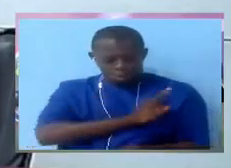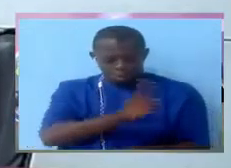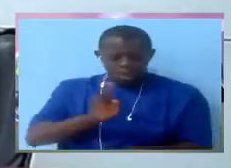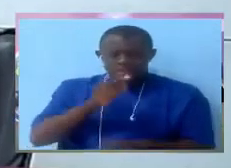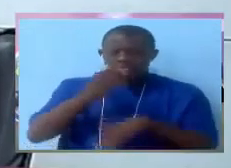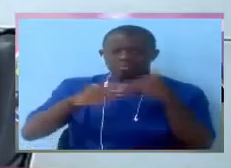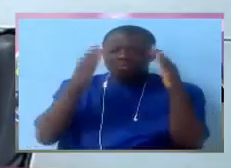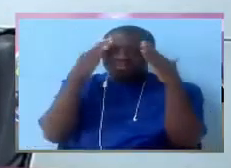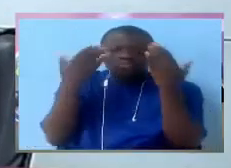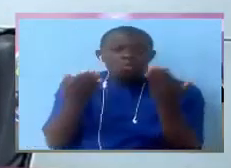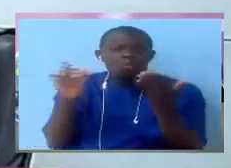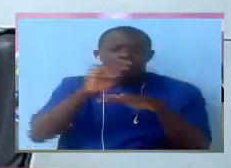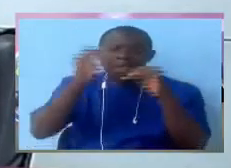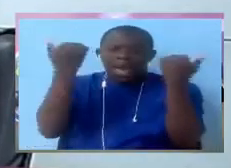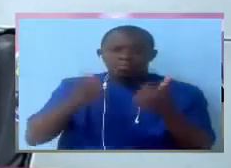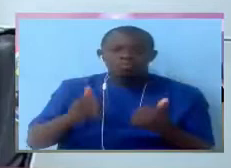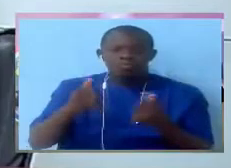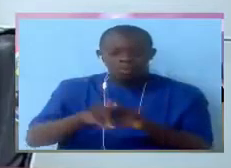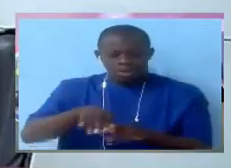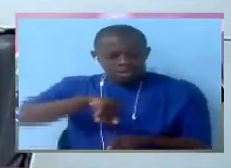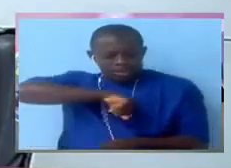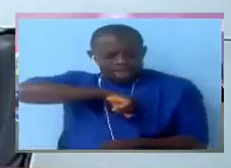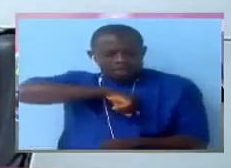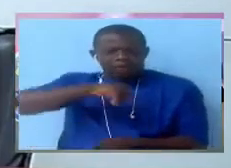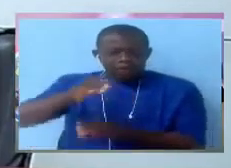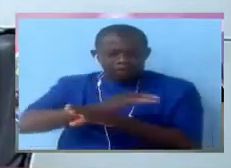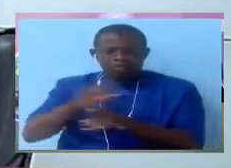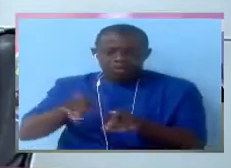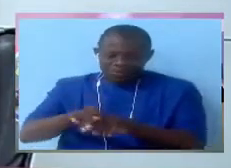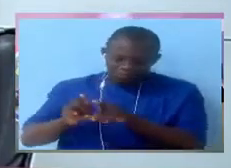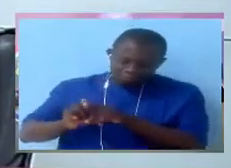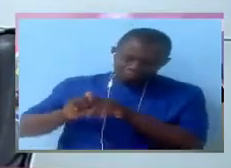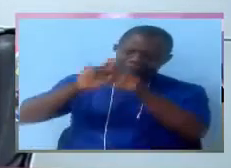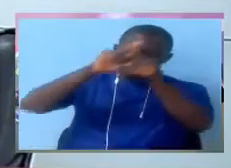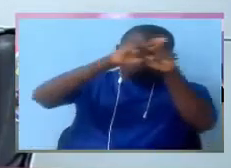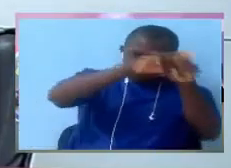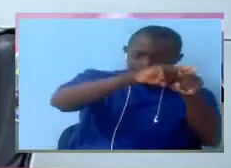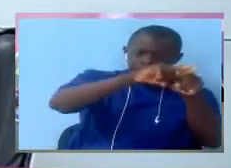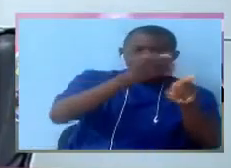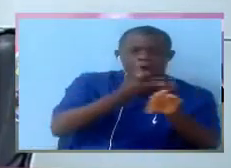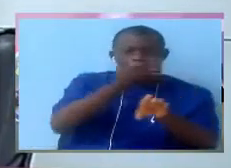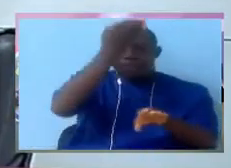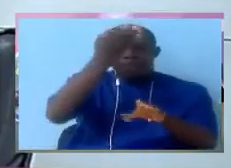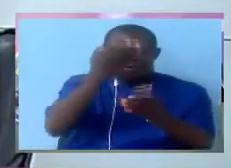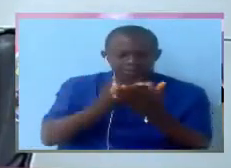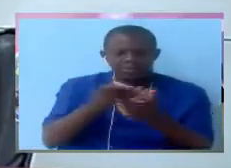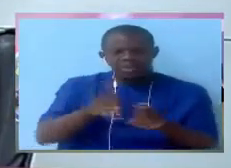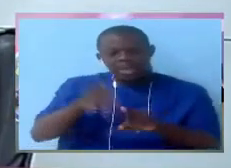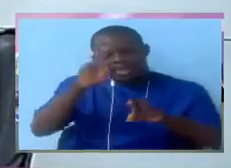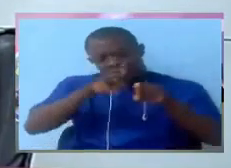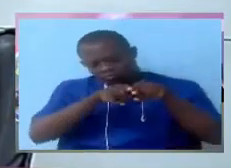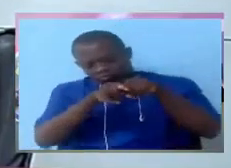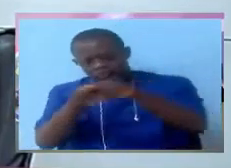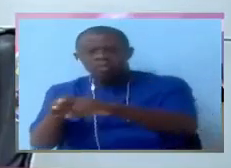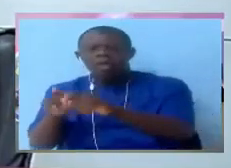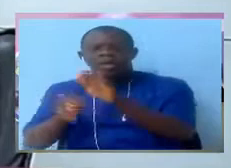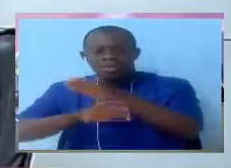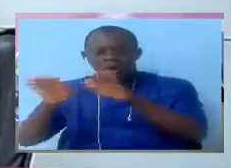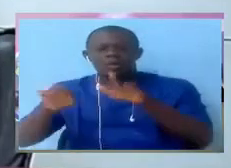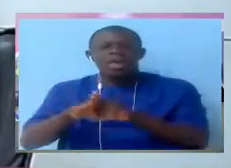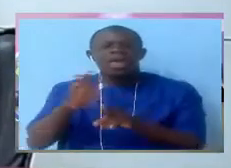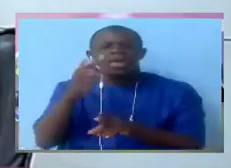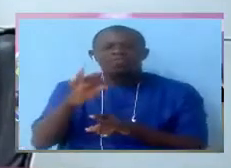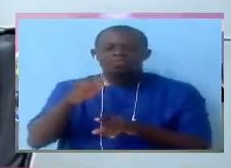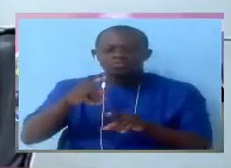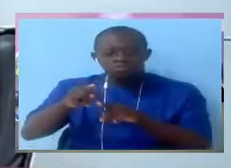does, he comes and dem ega yow wacha yow ek damate yow ñewate yow su demé bes yaga mu ne la mu ne boy ki bu ta wax topato len ko.